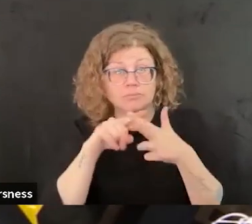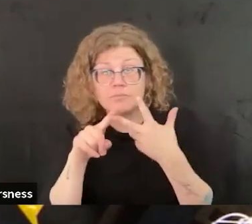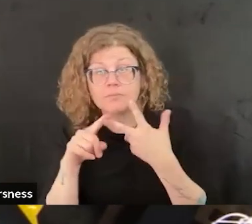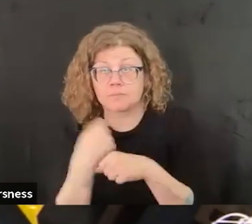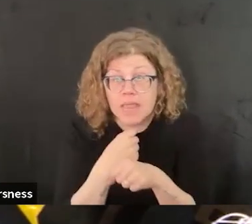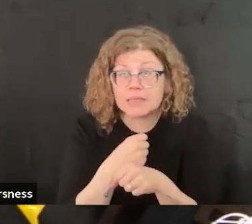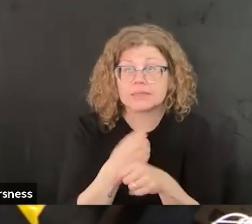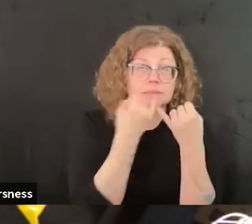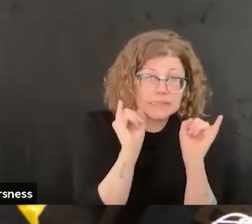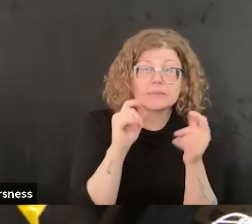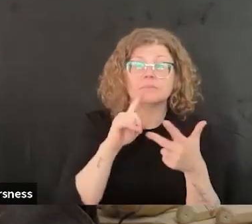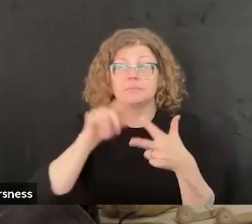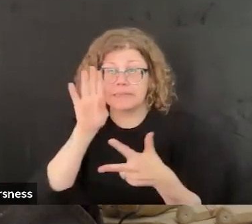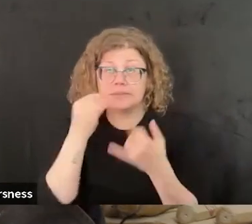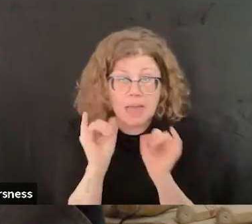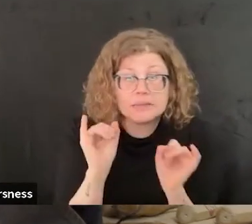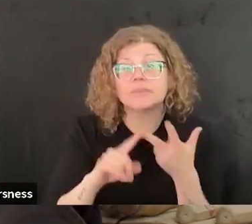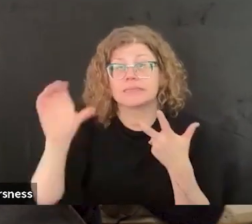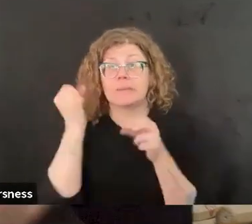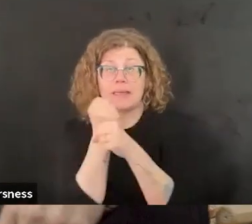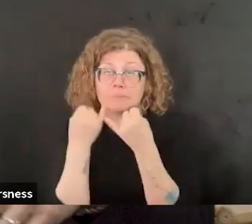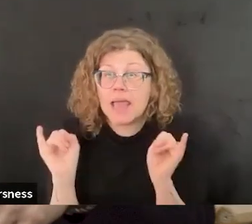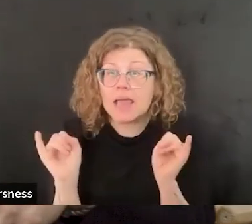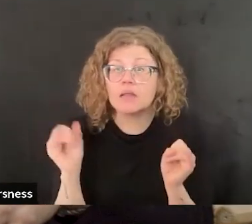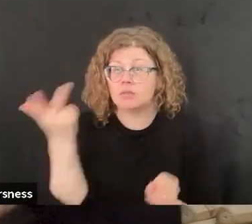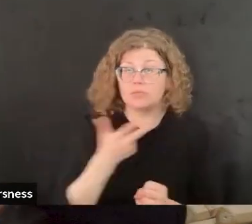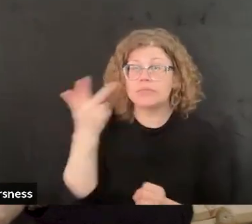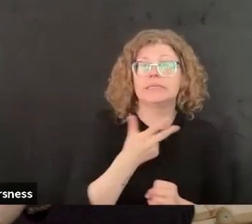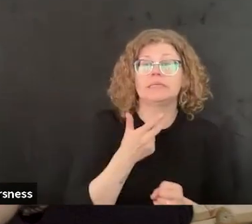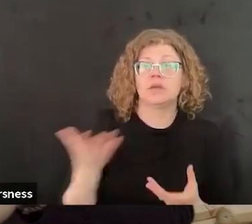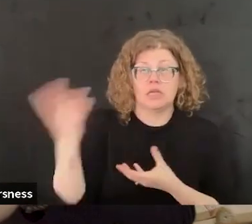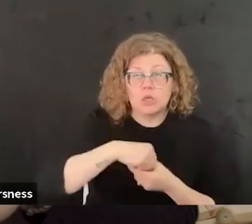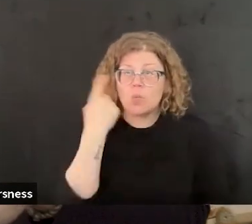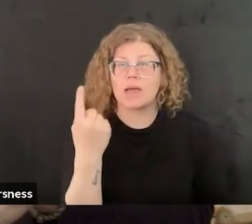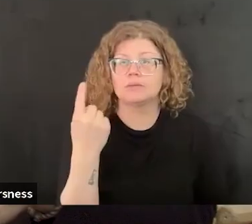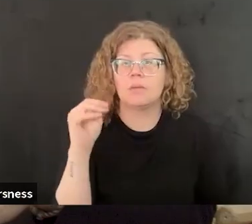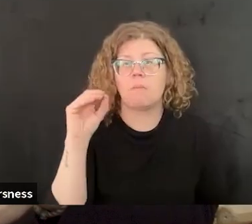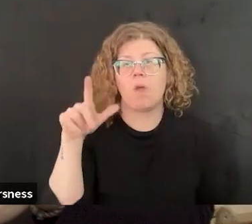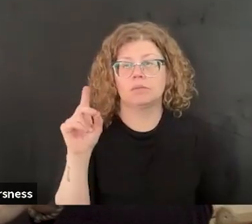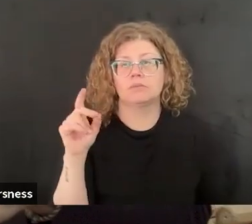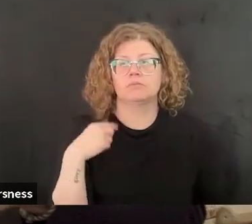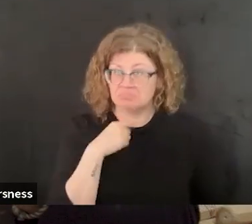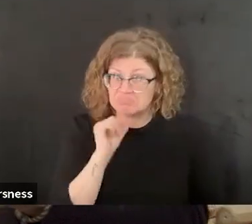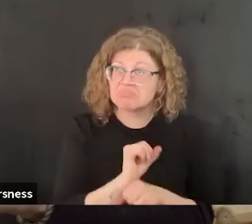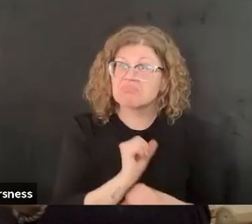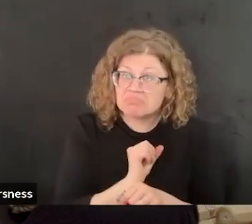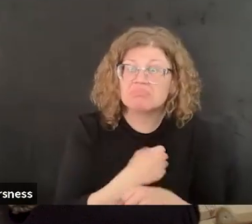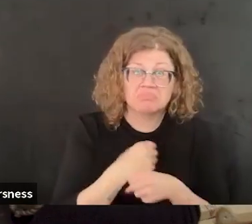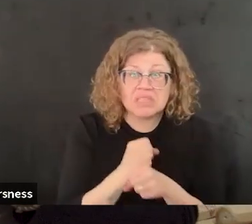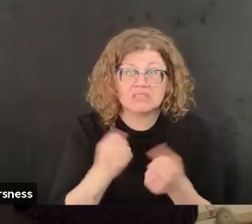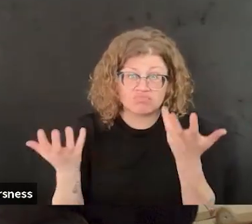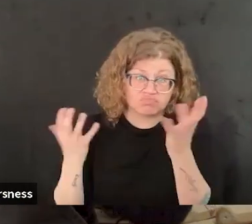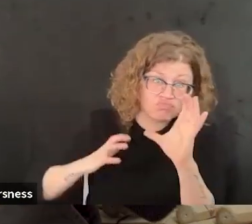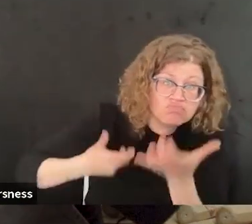different elements were made individually, so they were different. So then, and they came out of one mold. So that allowed us to cast